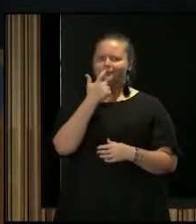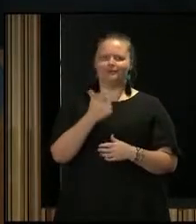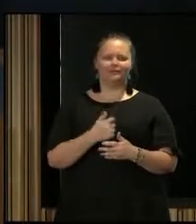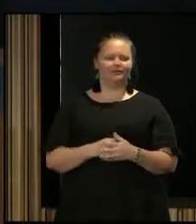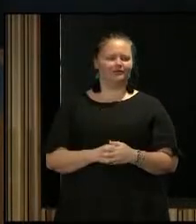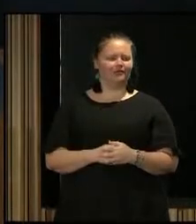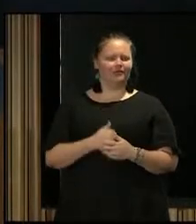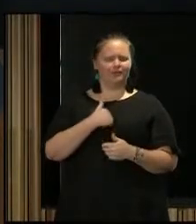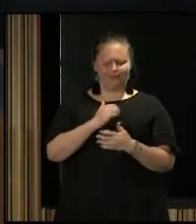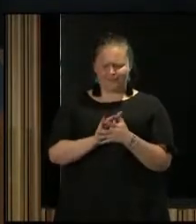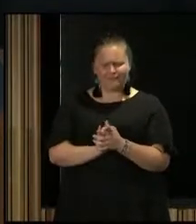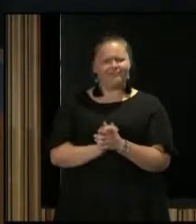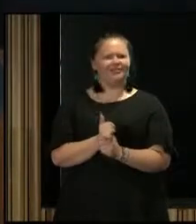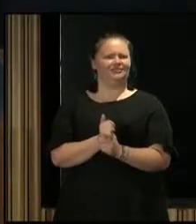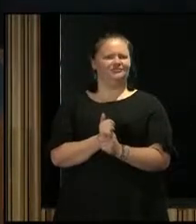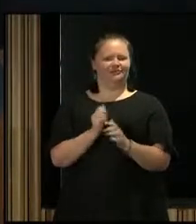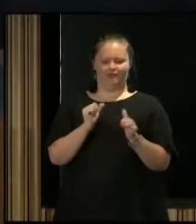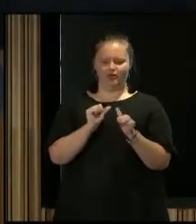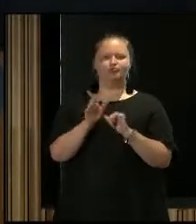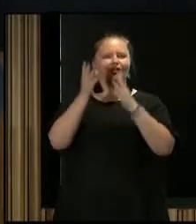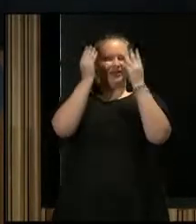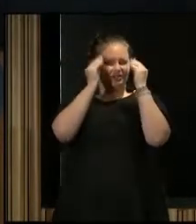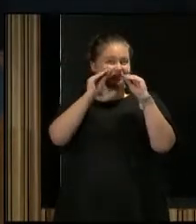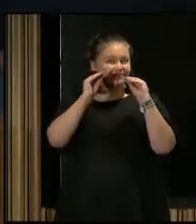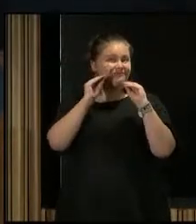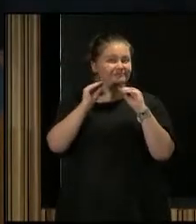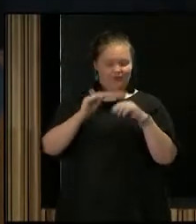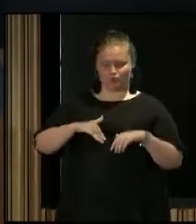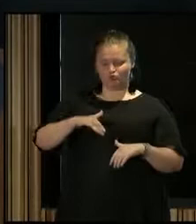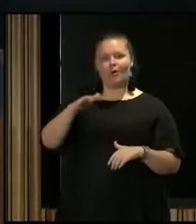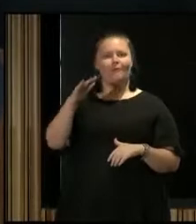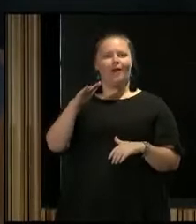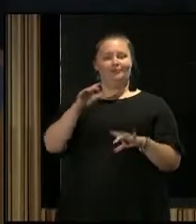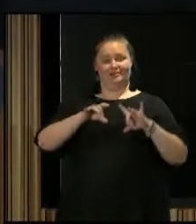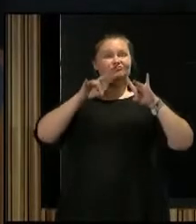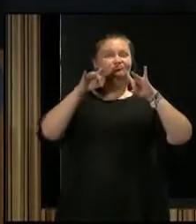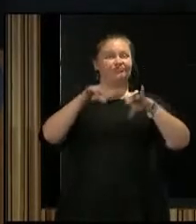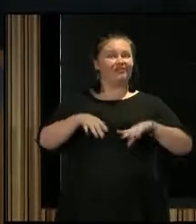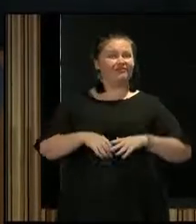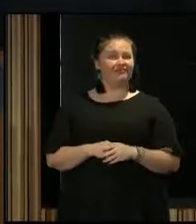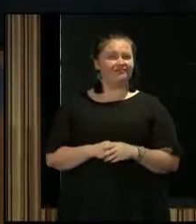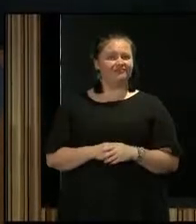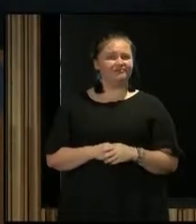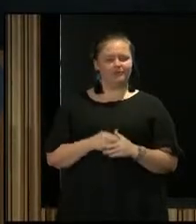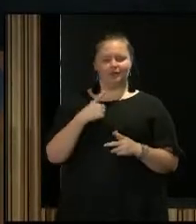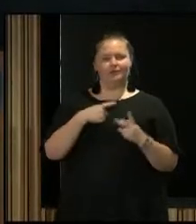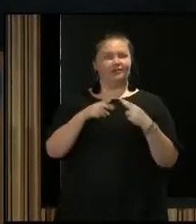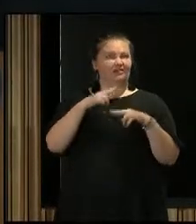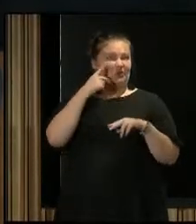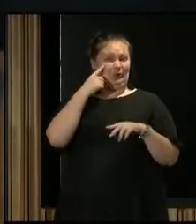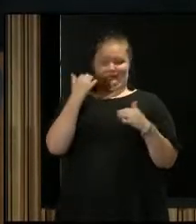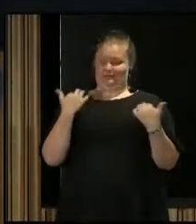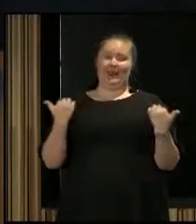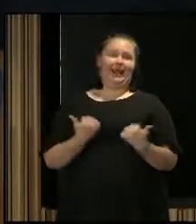what a privilege it is to have had a great education and to grow up in the country that I do. I feel like if you look, there's lots of hopeful,